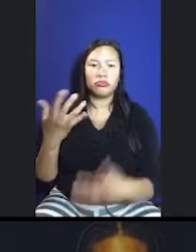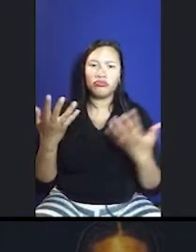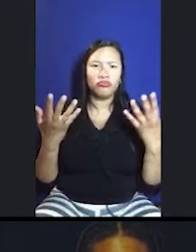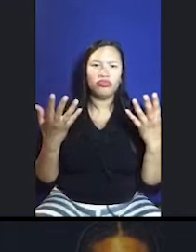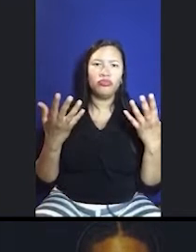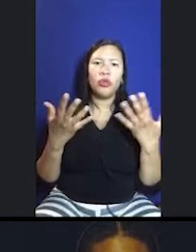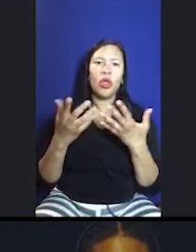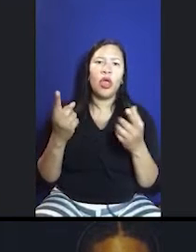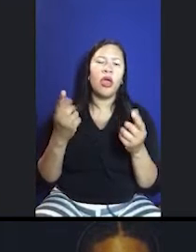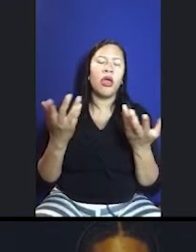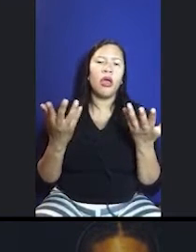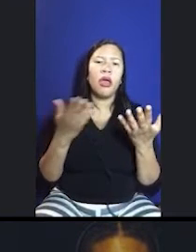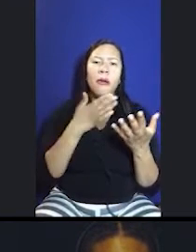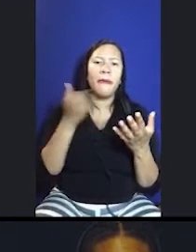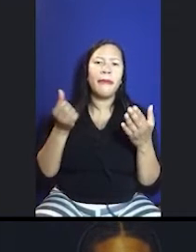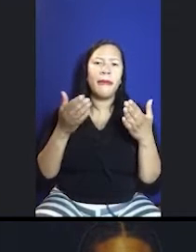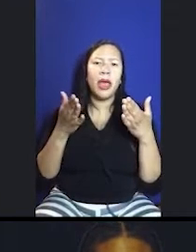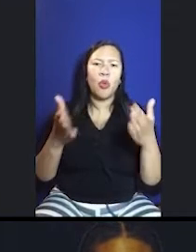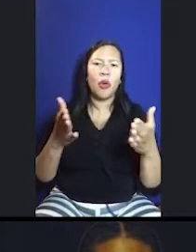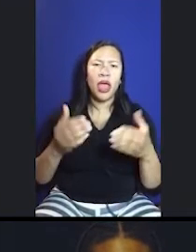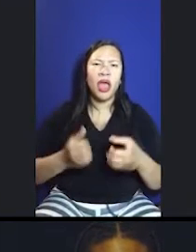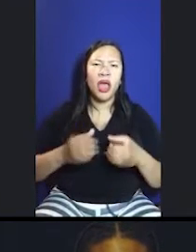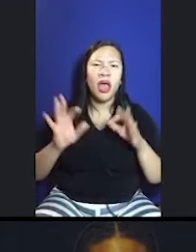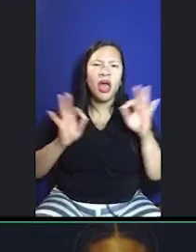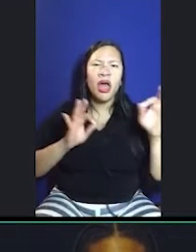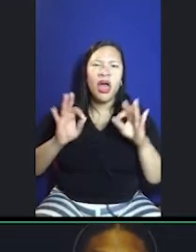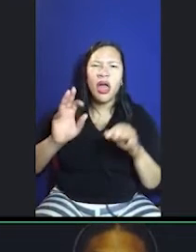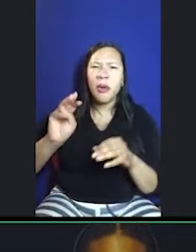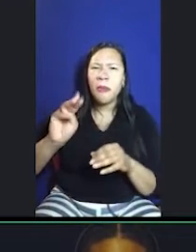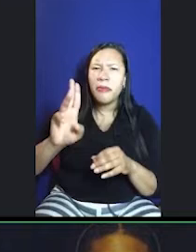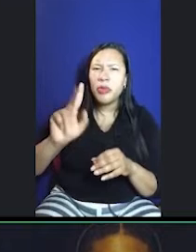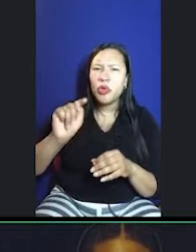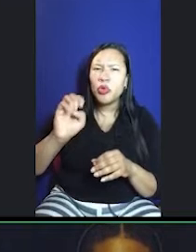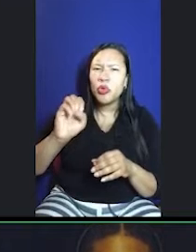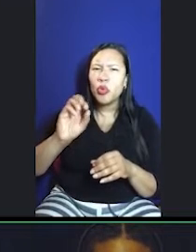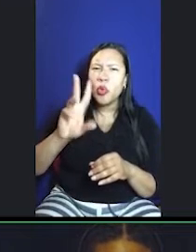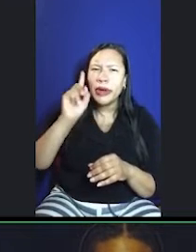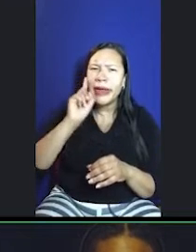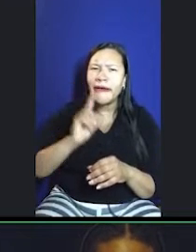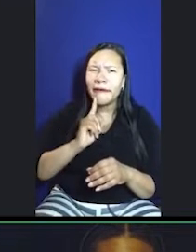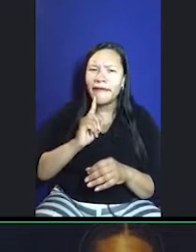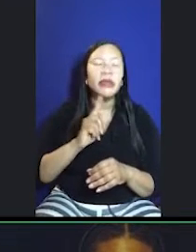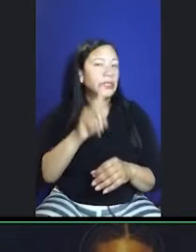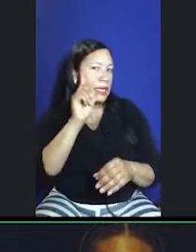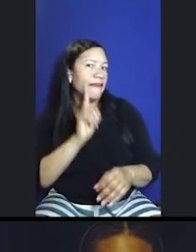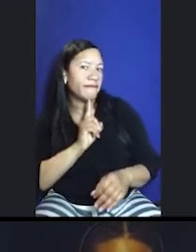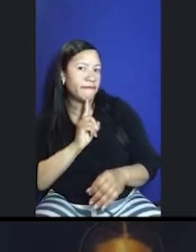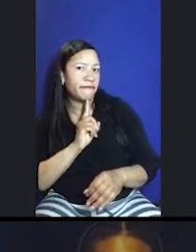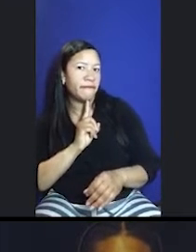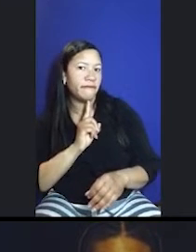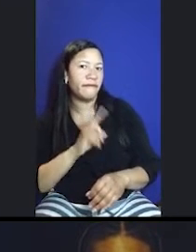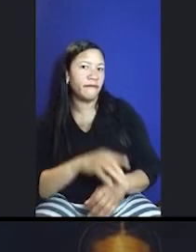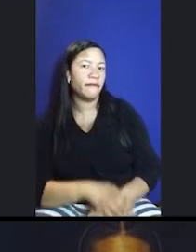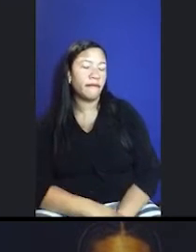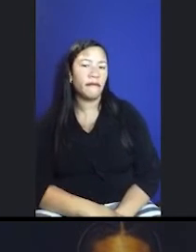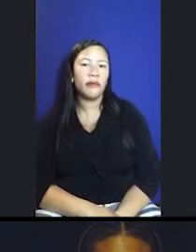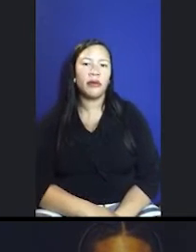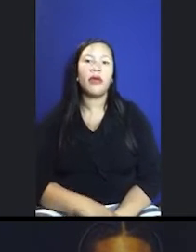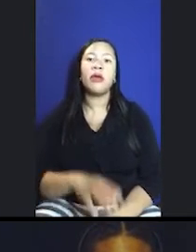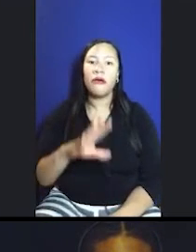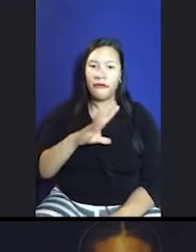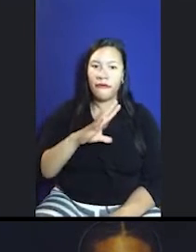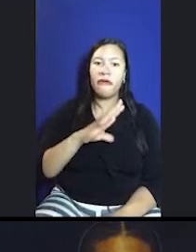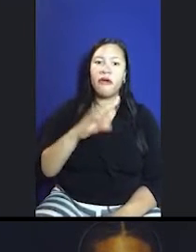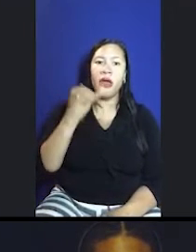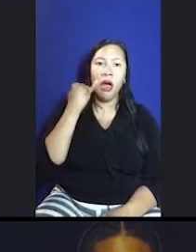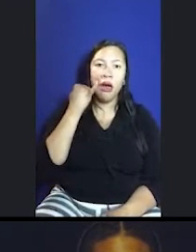way to say that, mute or deaf? Oh, deaf. Deaf. Yeah, So just what deaf. if someone's deaf and they end up getting